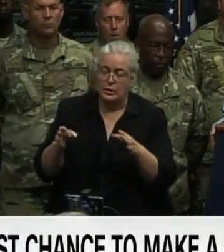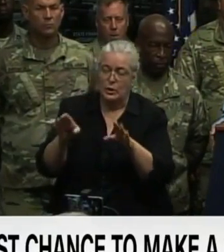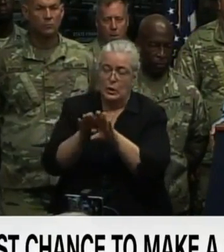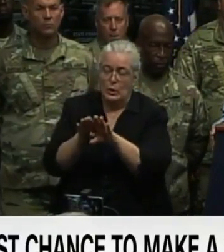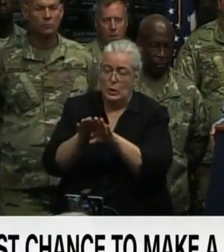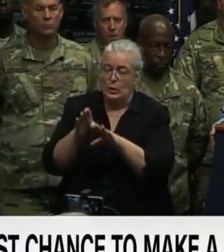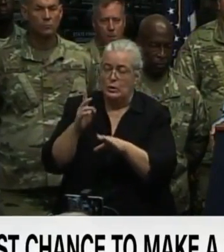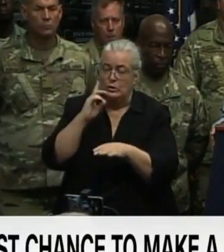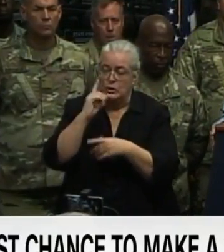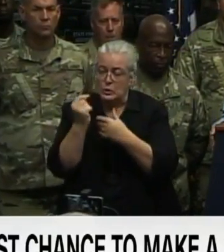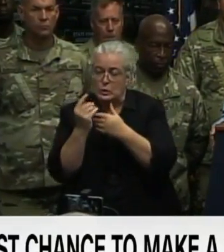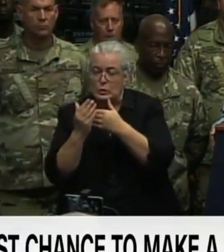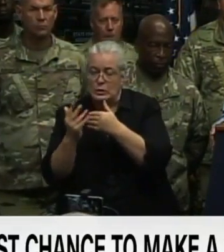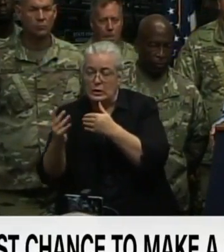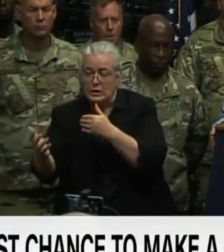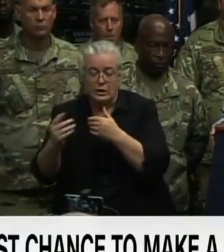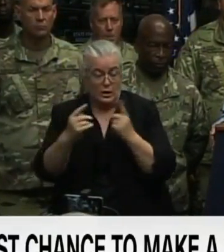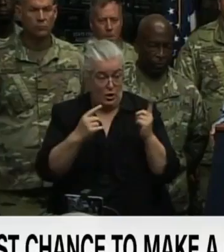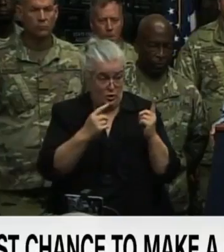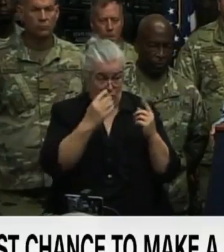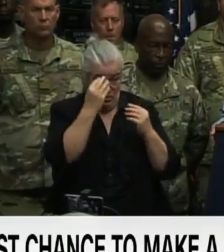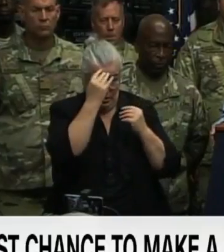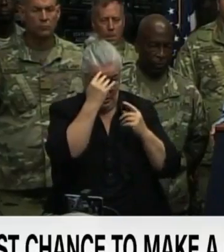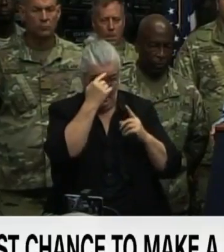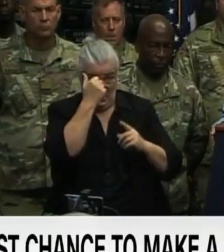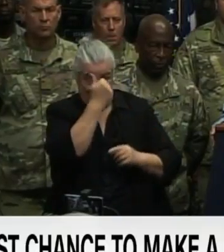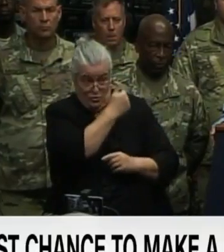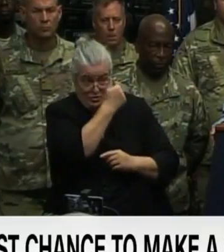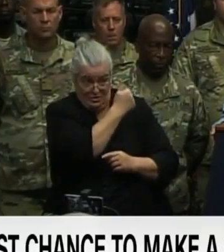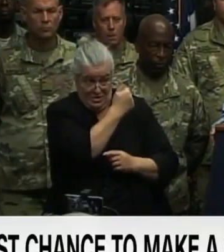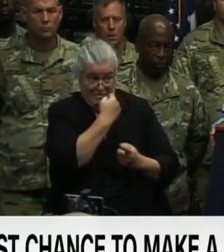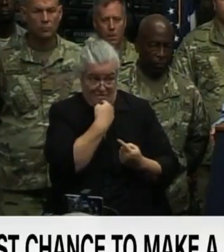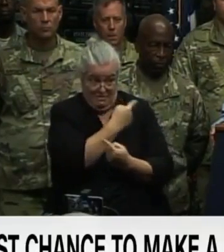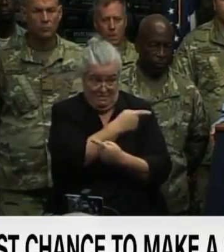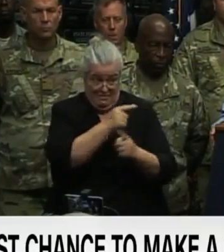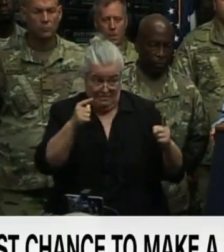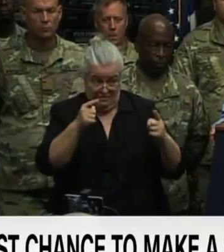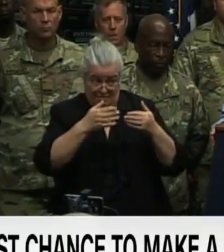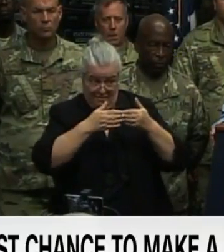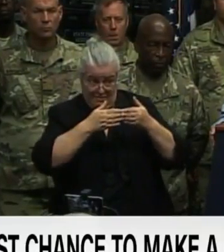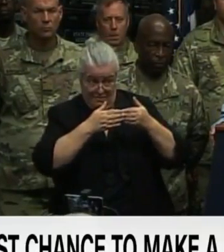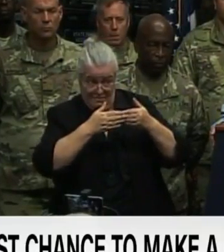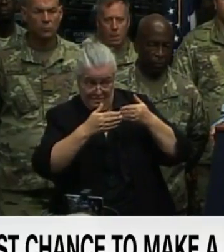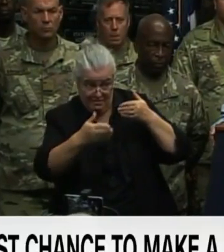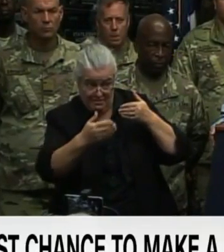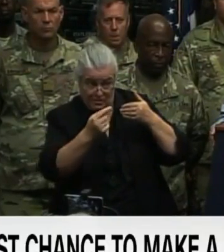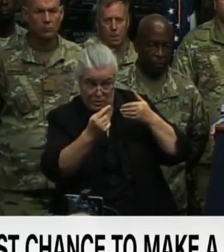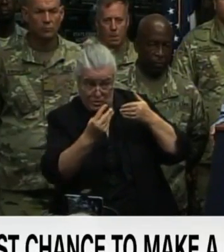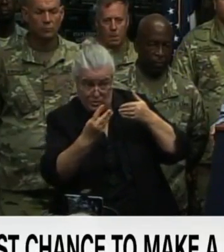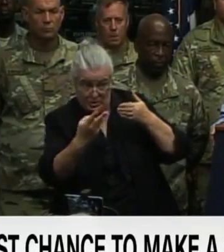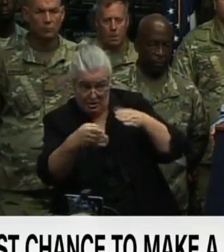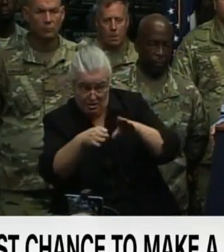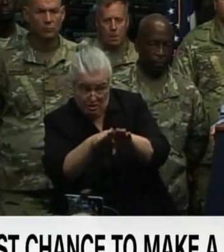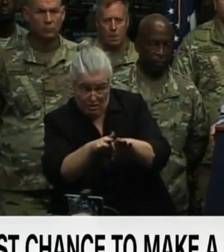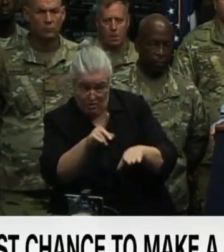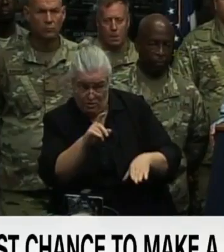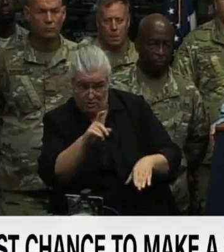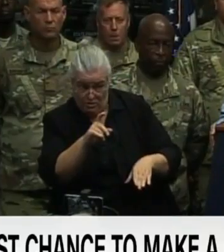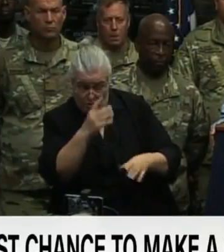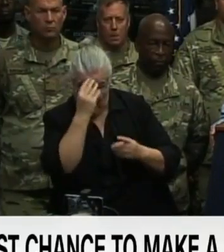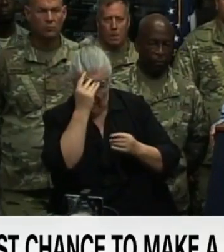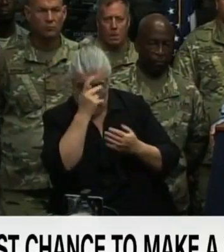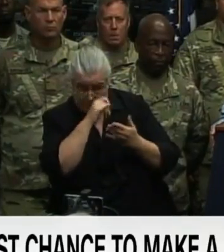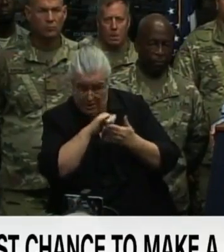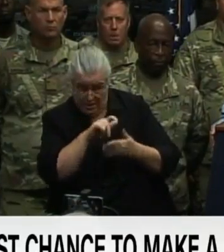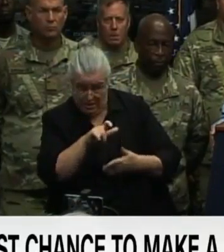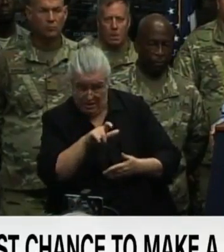thought to extending that order beyond Monday in terms of keeping all schools closed